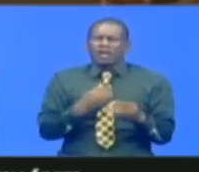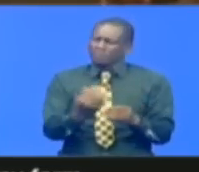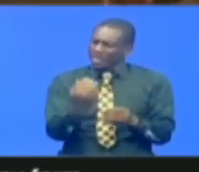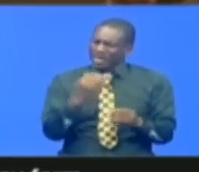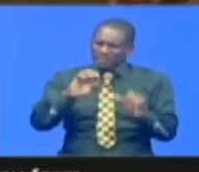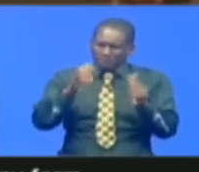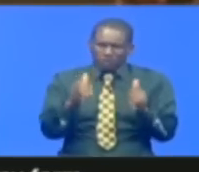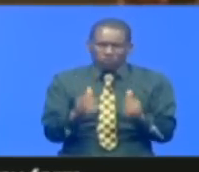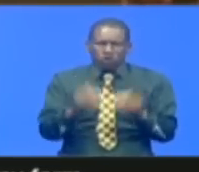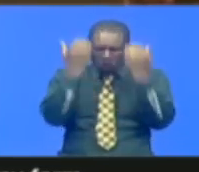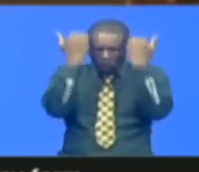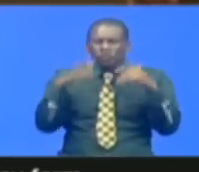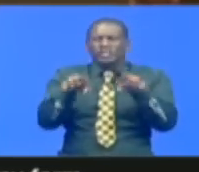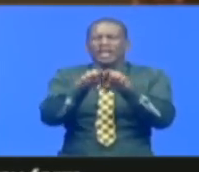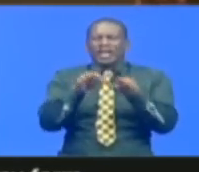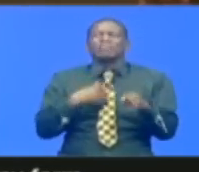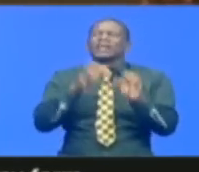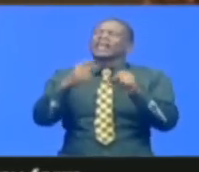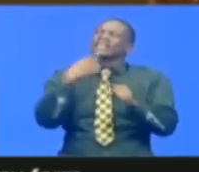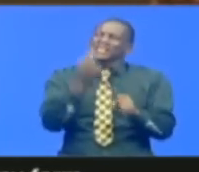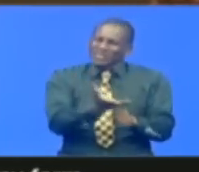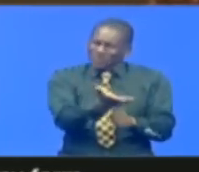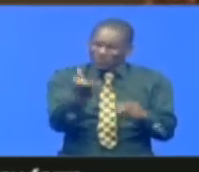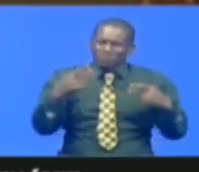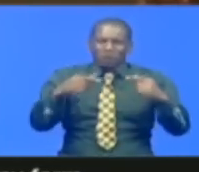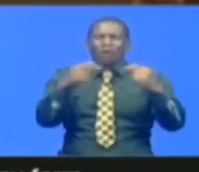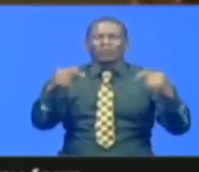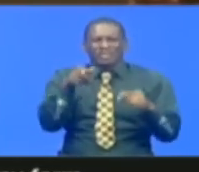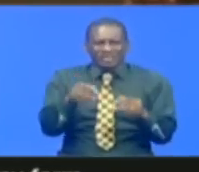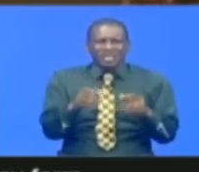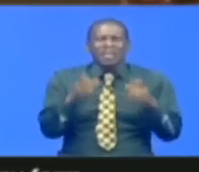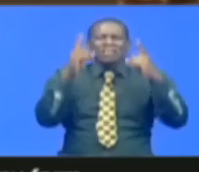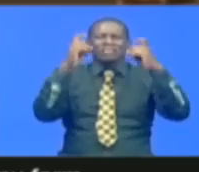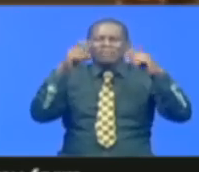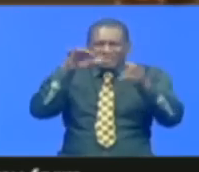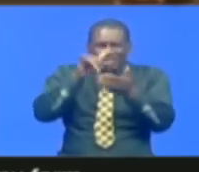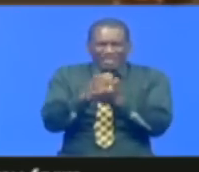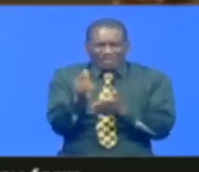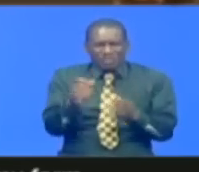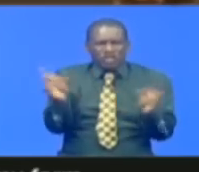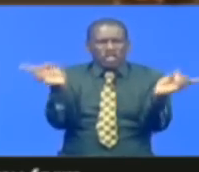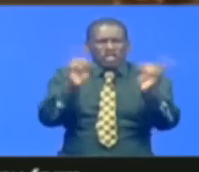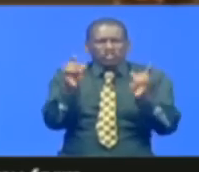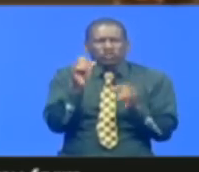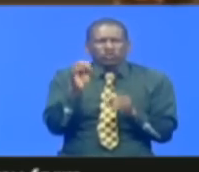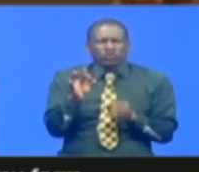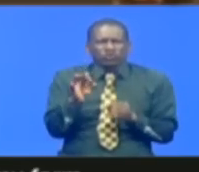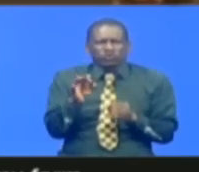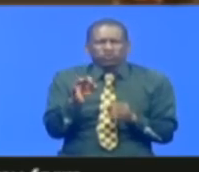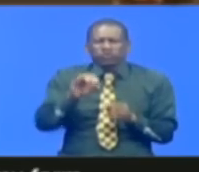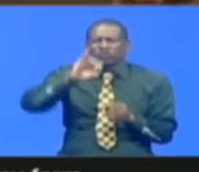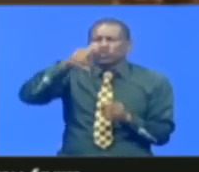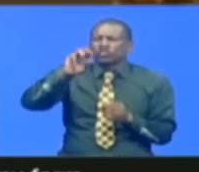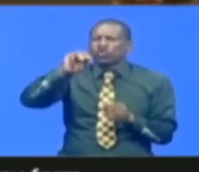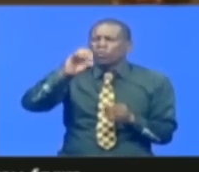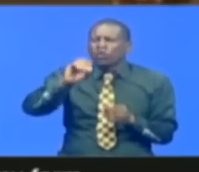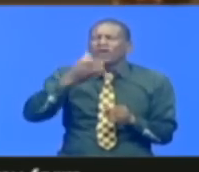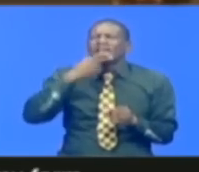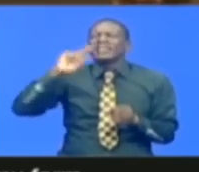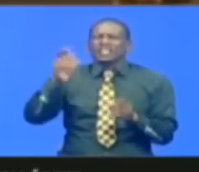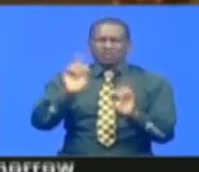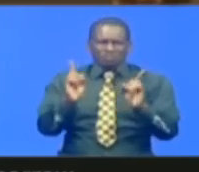because lawyers like me will tell them that the picture in that note is not of Jomo Kenyatta,